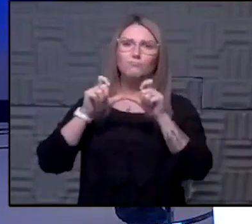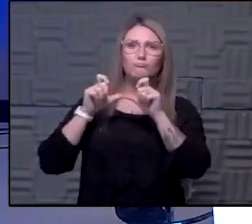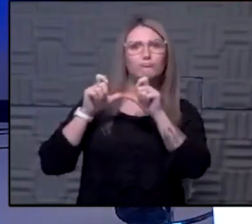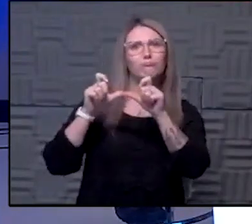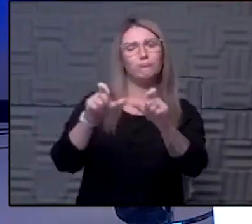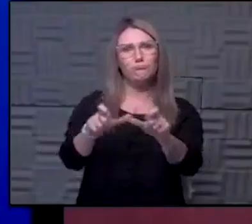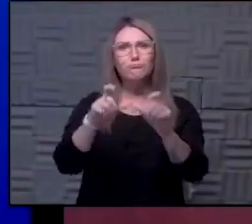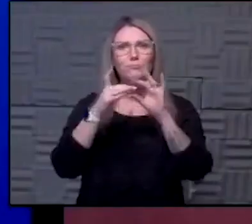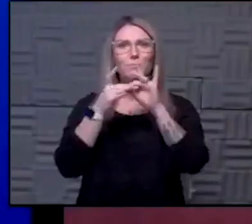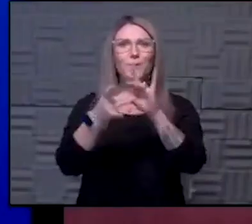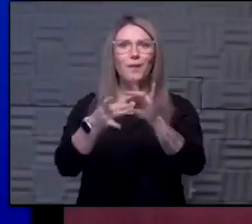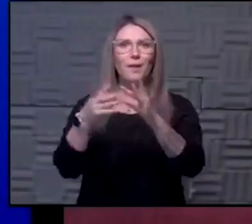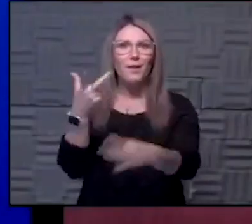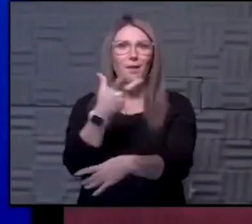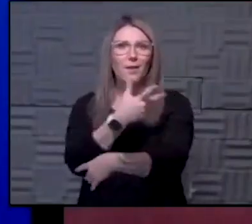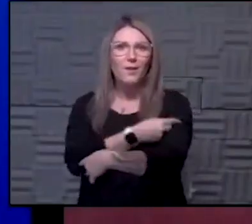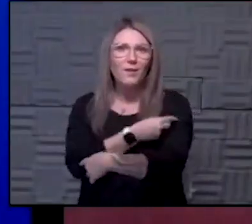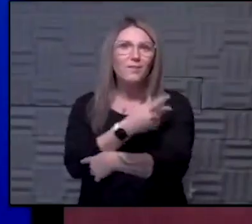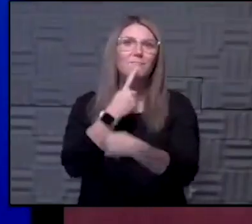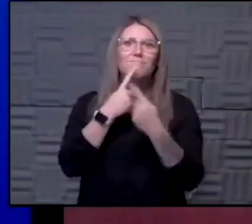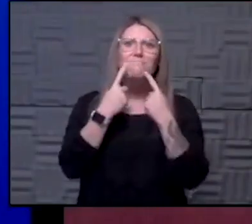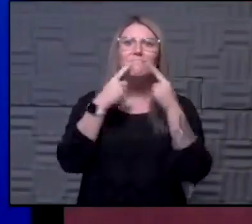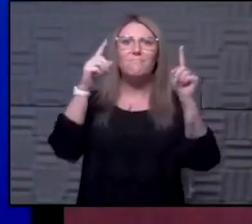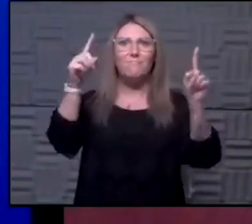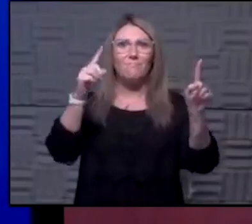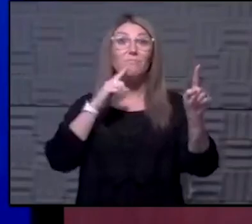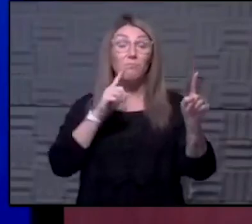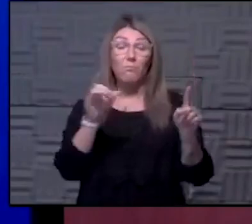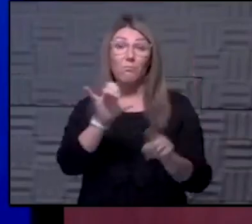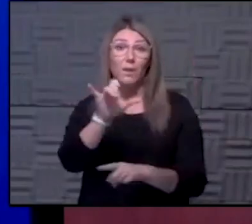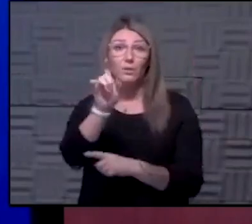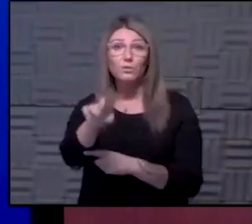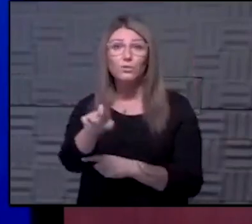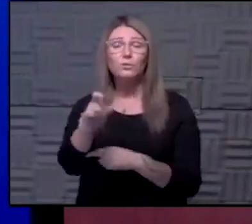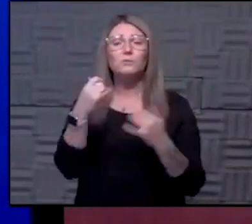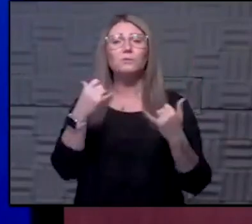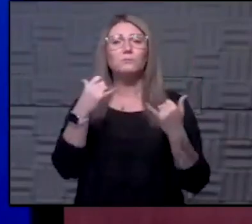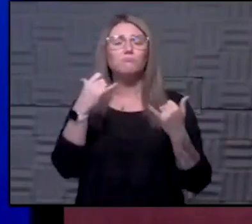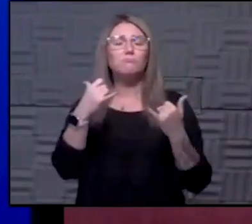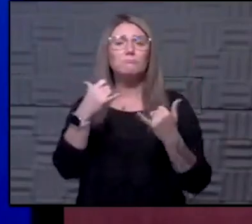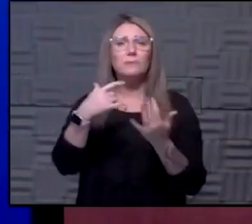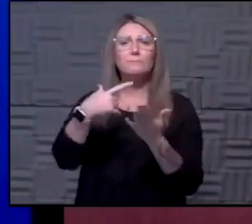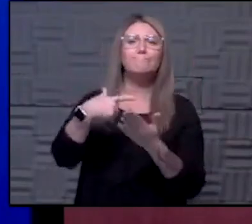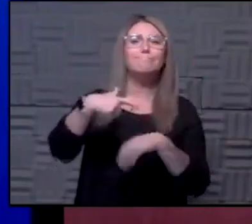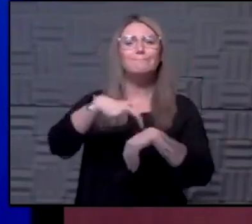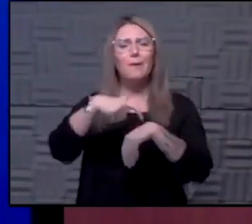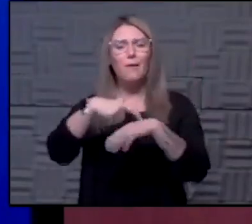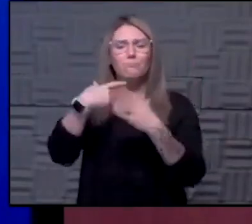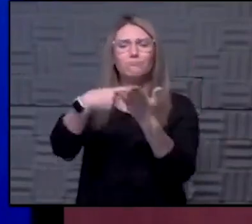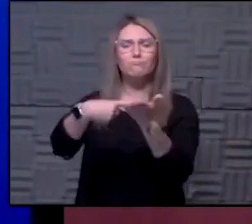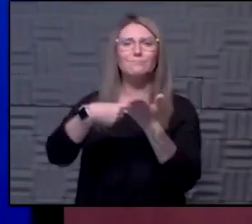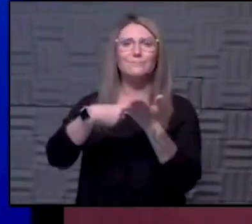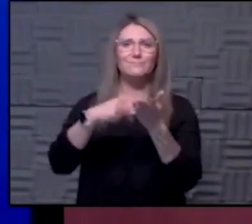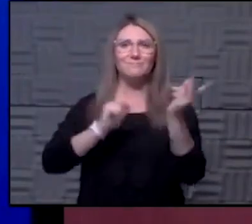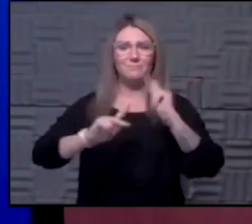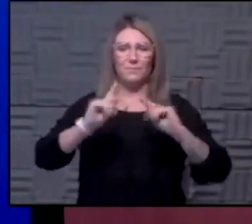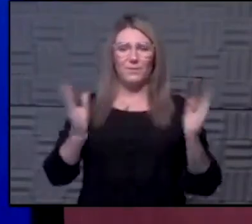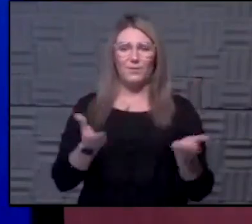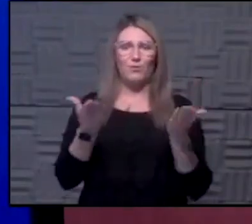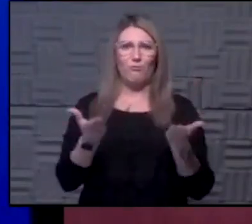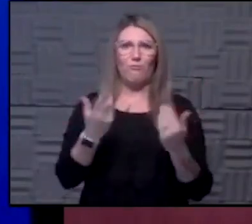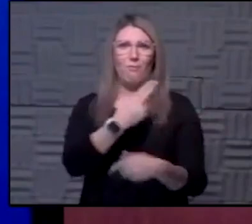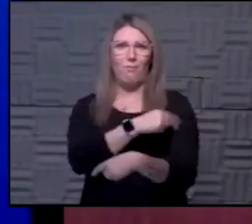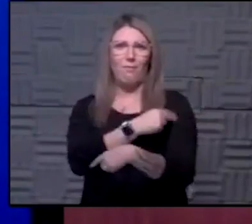swirl around vaccine equity as well as they should. Today, we're going to spend time talking with folks from here at the hospital and the